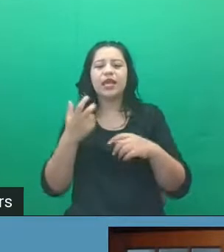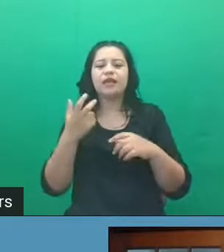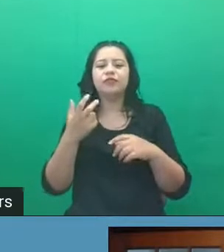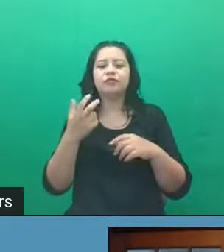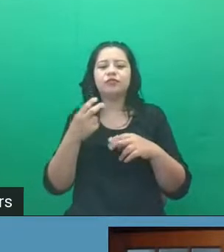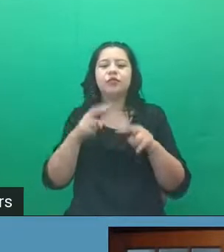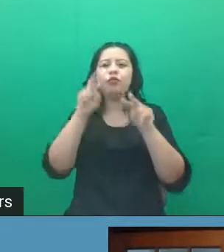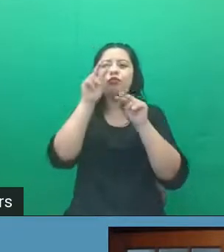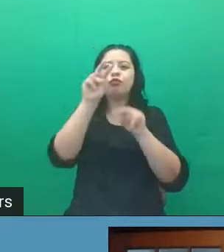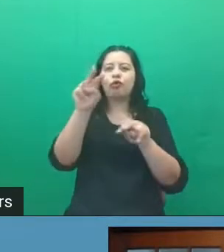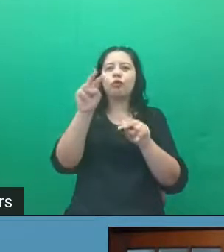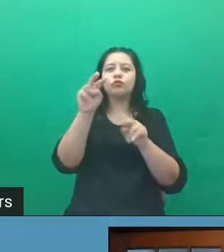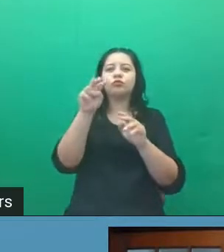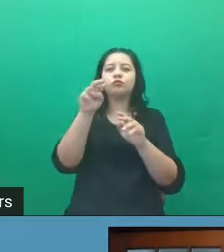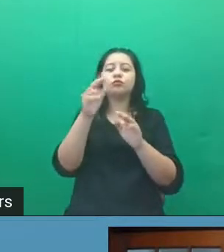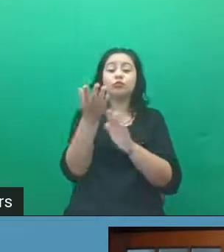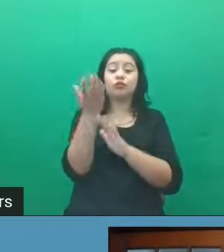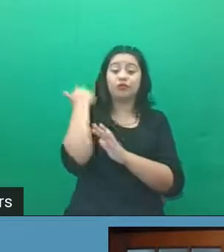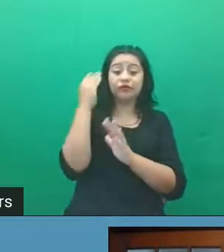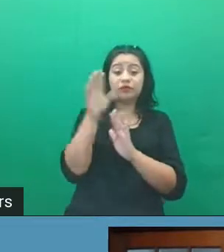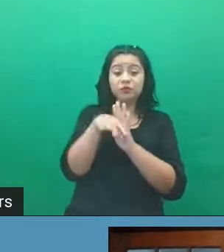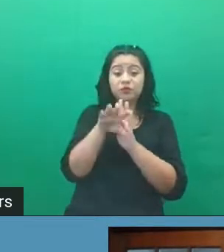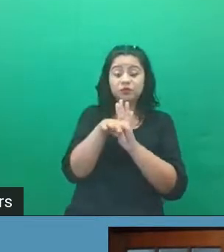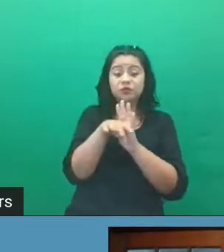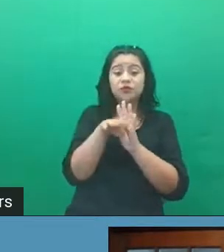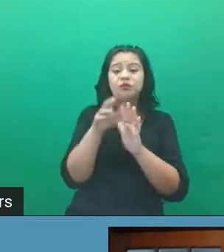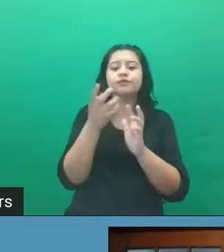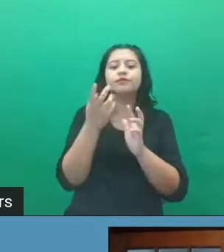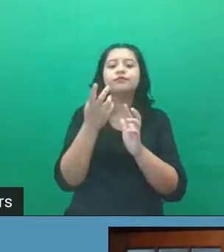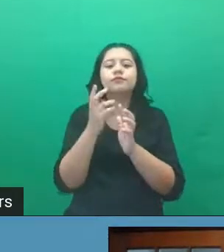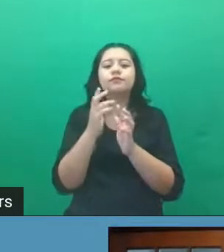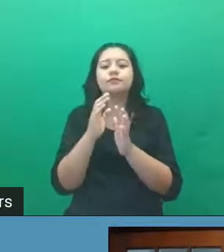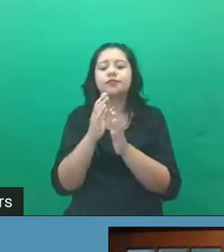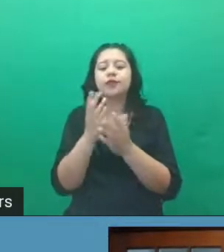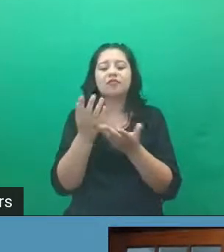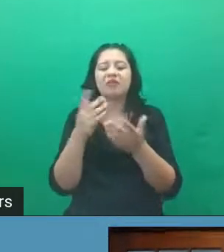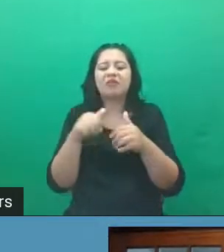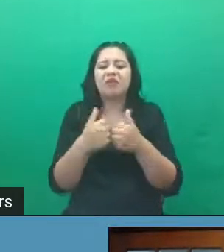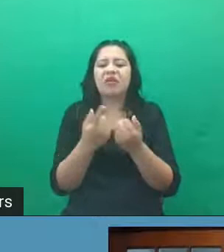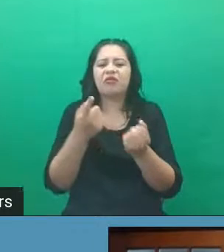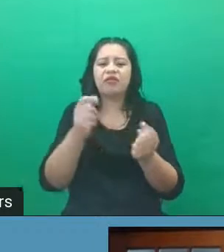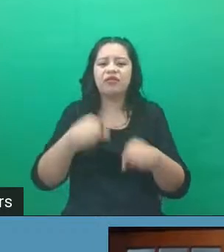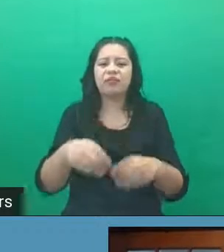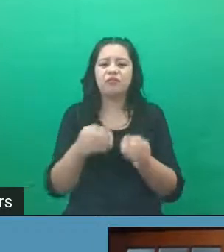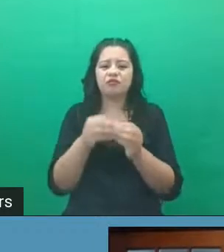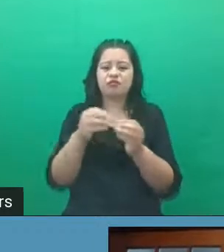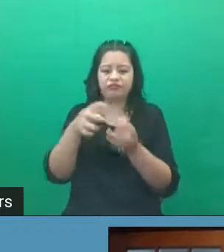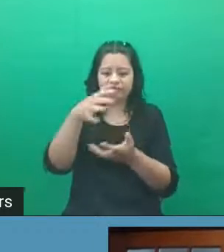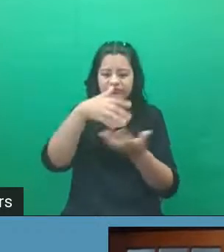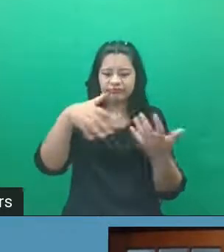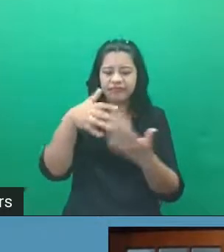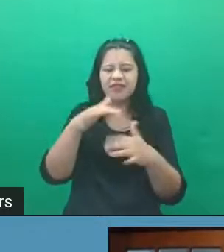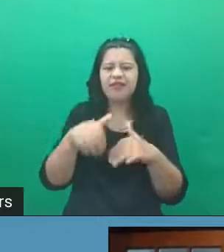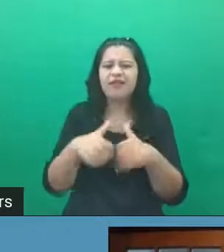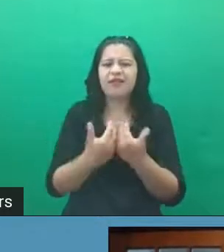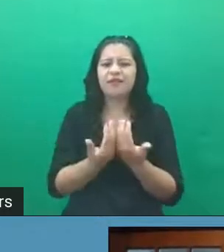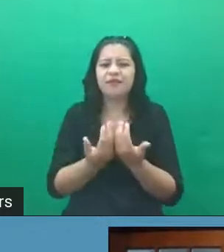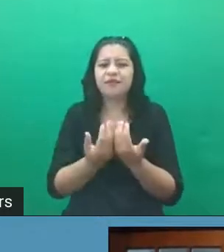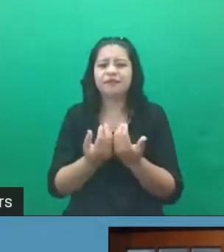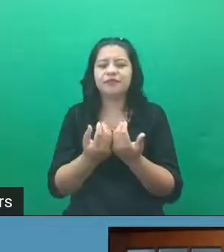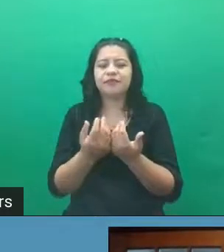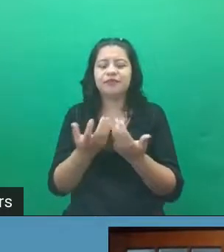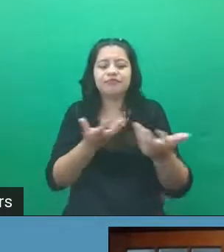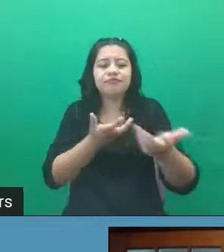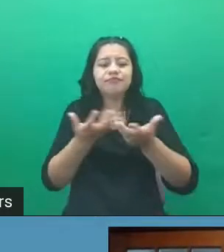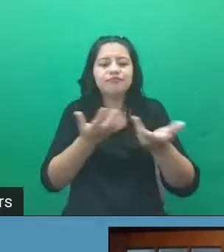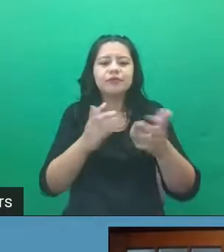the live streamed event so that it has a lot of an afterlife, so to speak, of things? And do you encourage